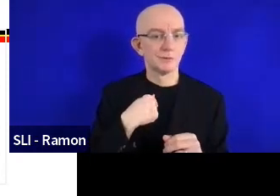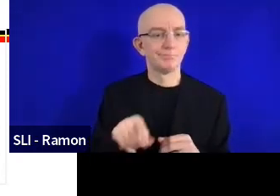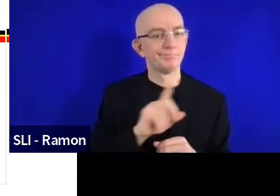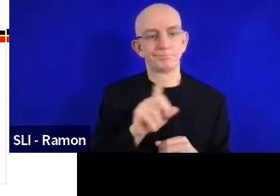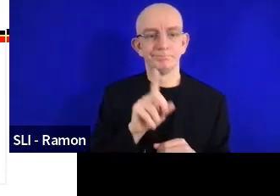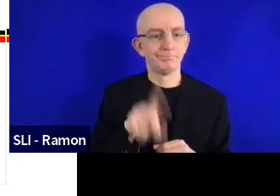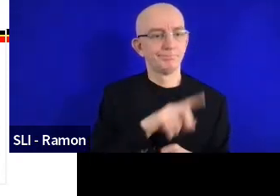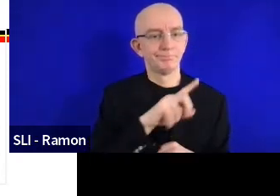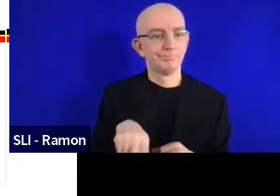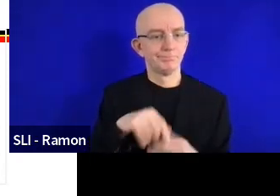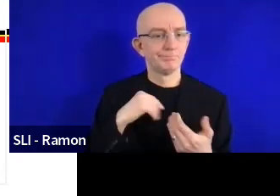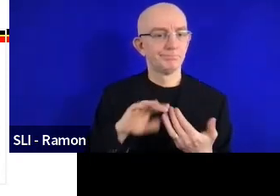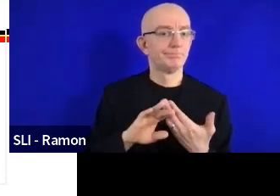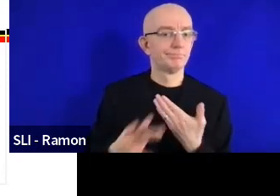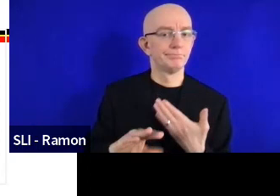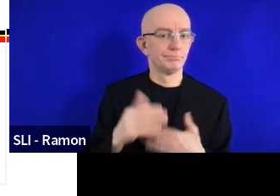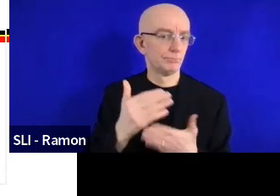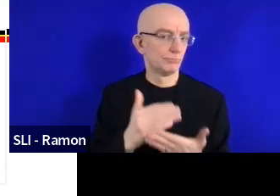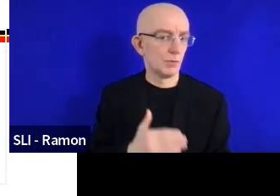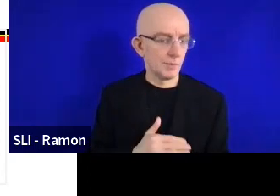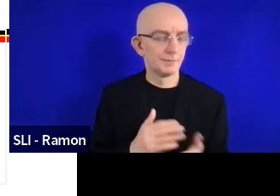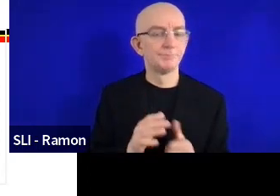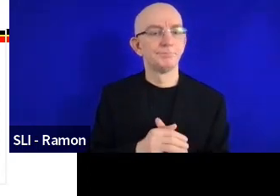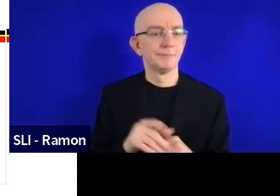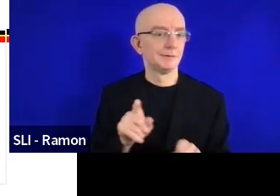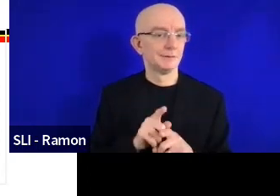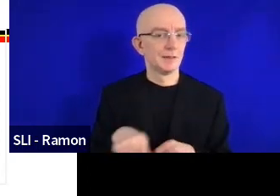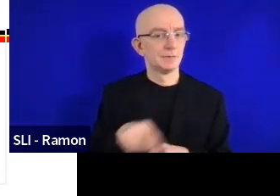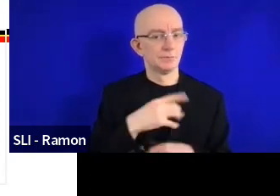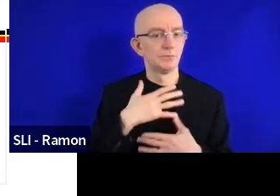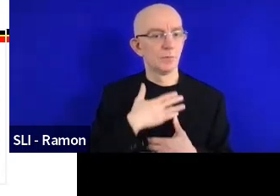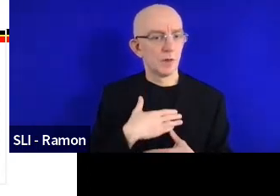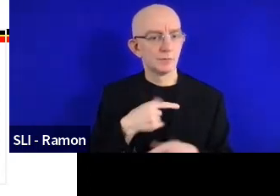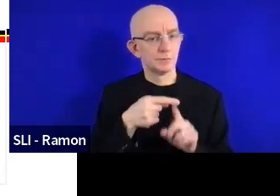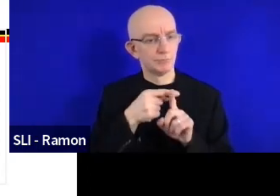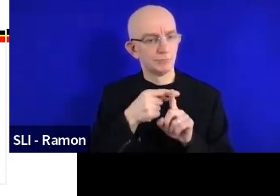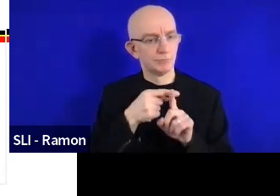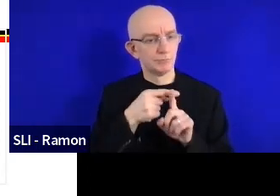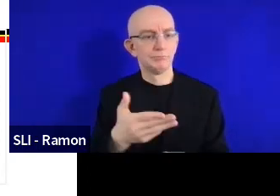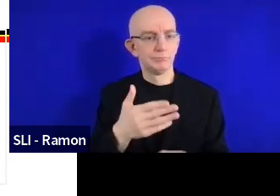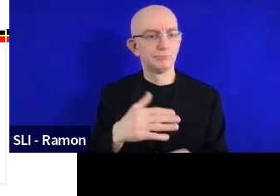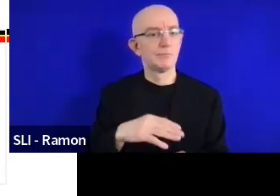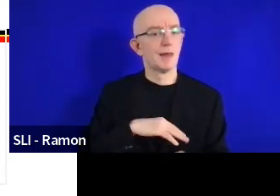on older persons. And want to say that since the program is targeting 80 years and above, for